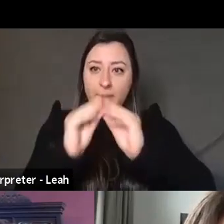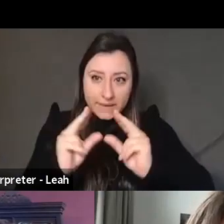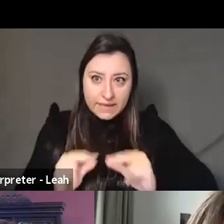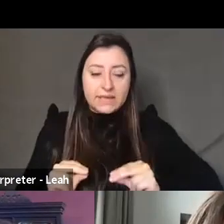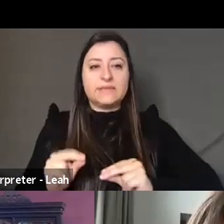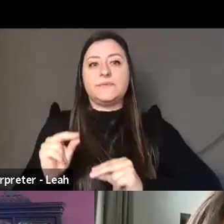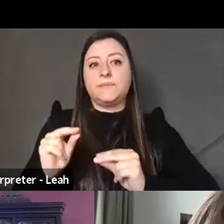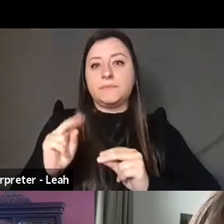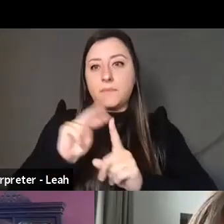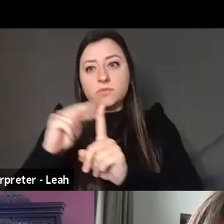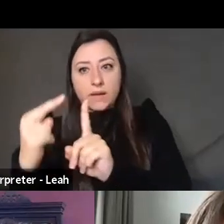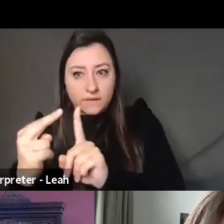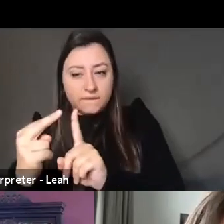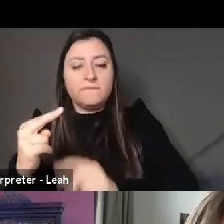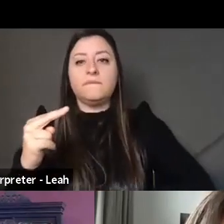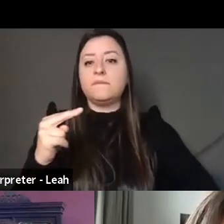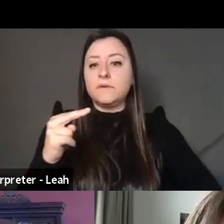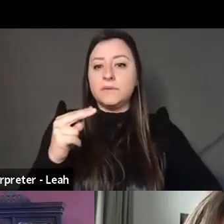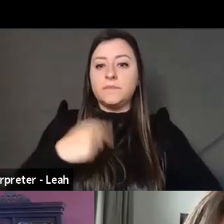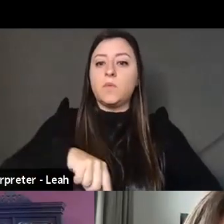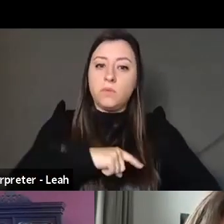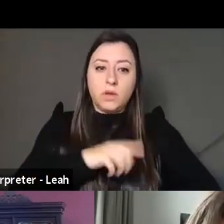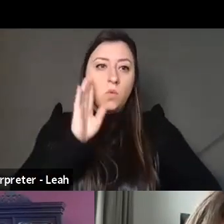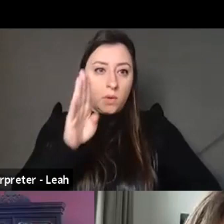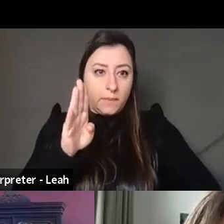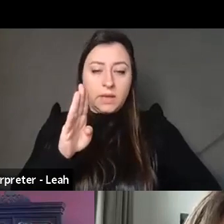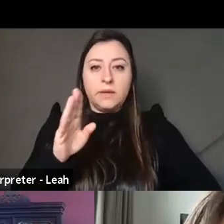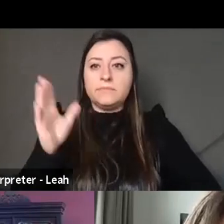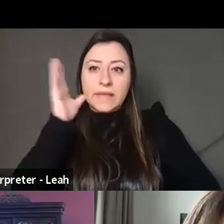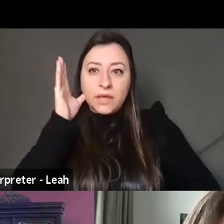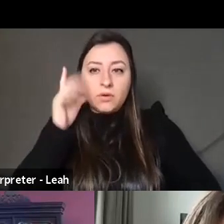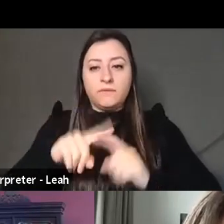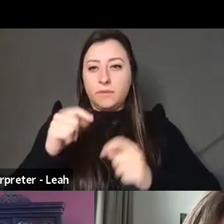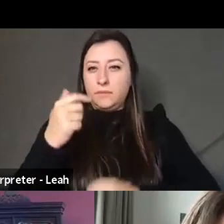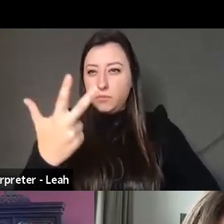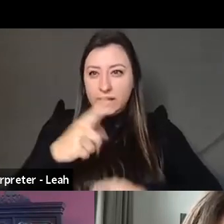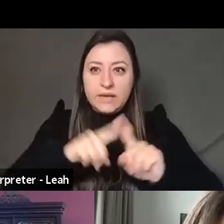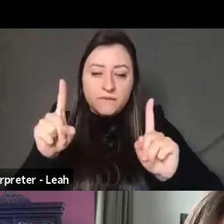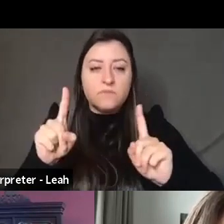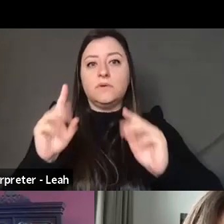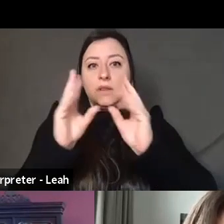the Lebanese perspective. And we are going to be hearing from three Lebanese